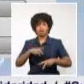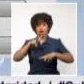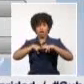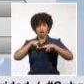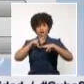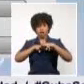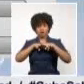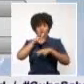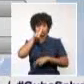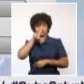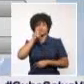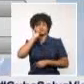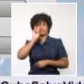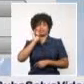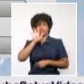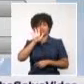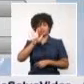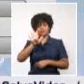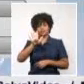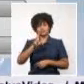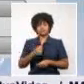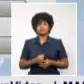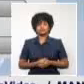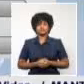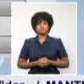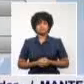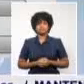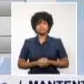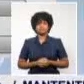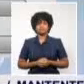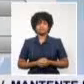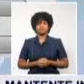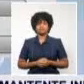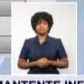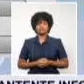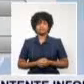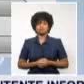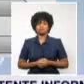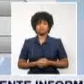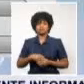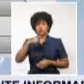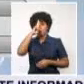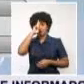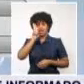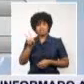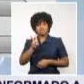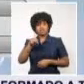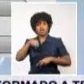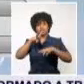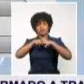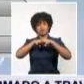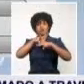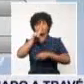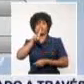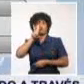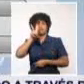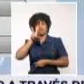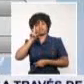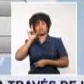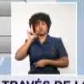2,169 samples were studied. The largest number at the Pedro Curie Institute of Tropical Medicine, IPK,